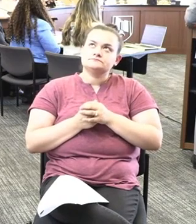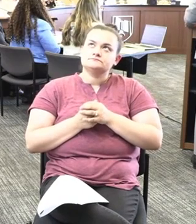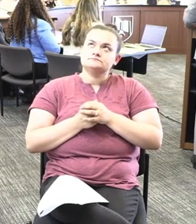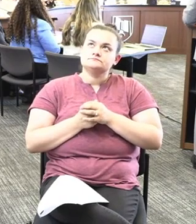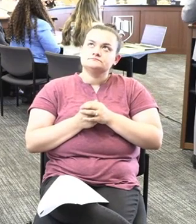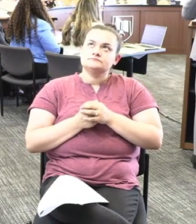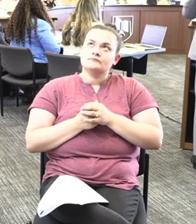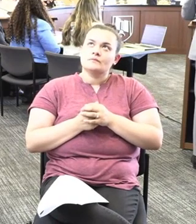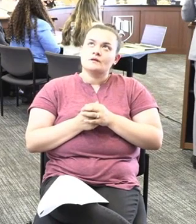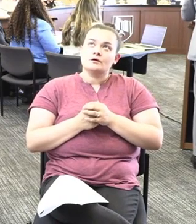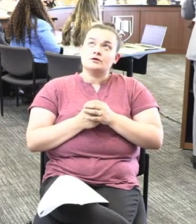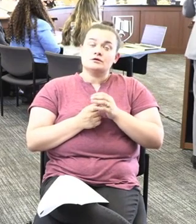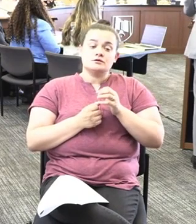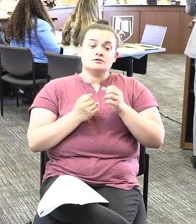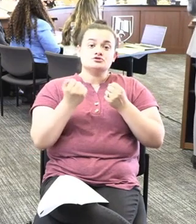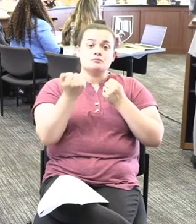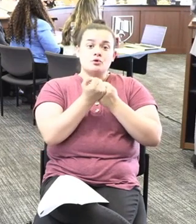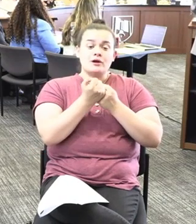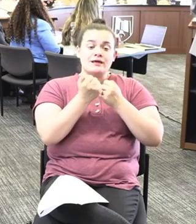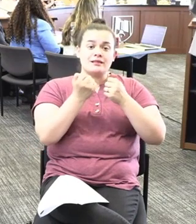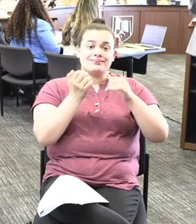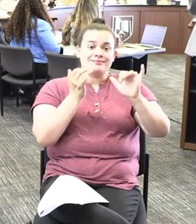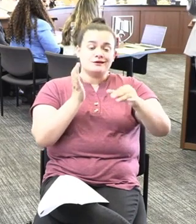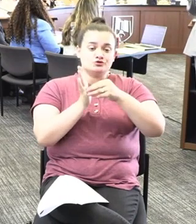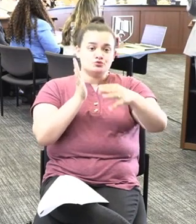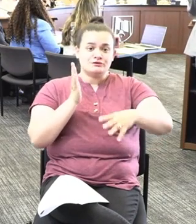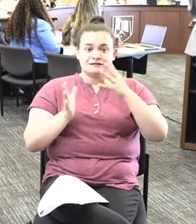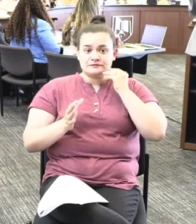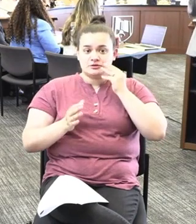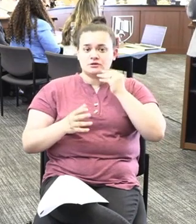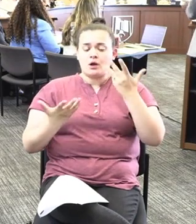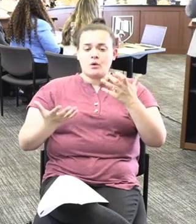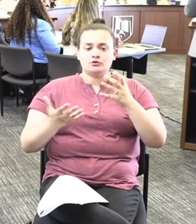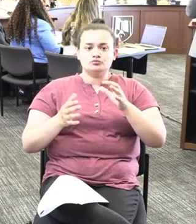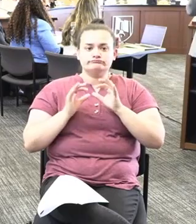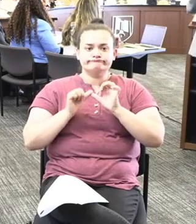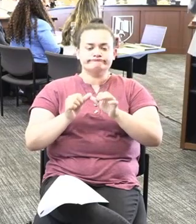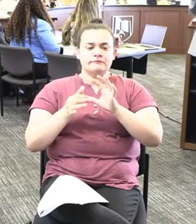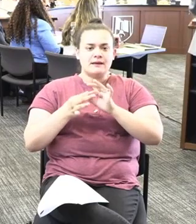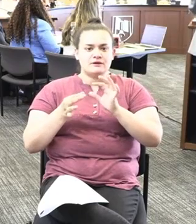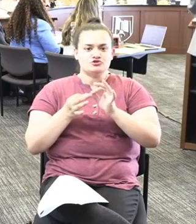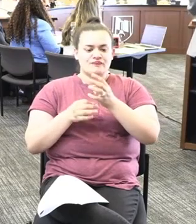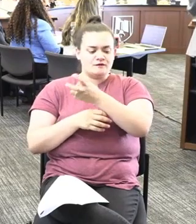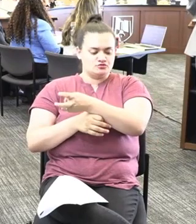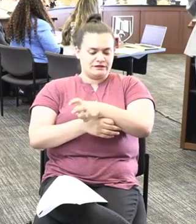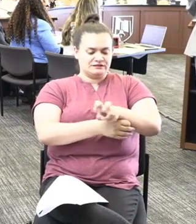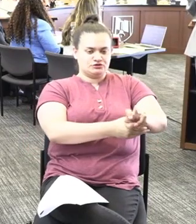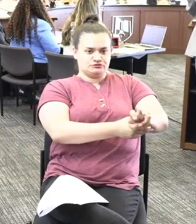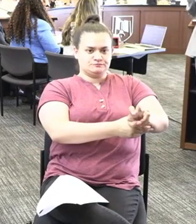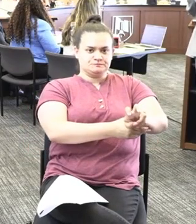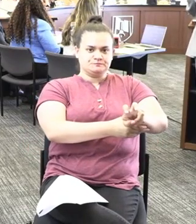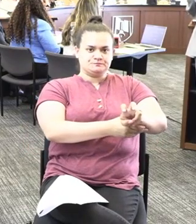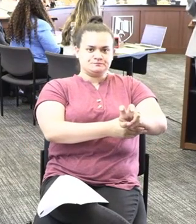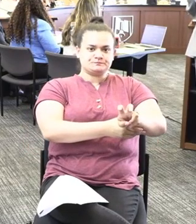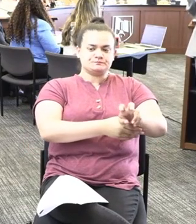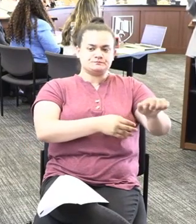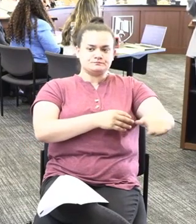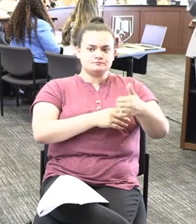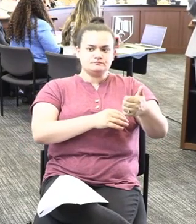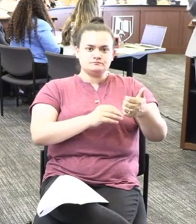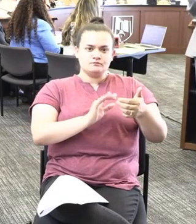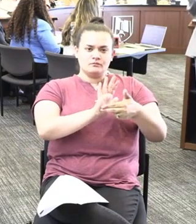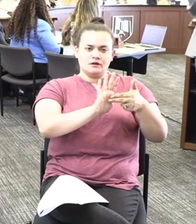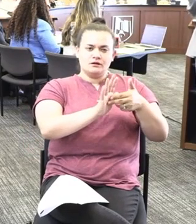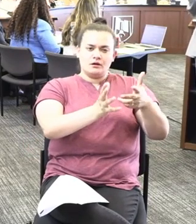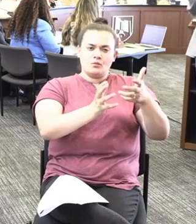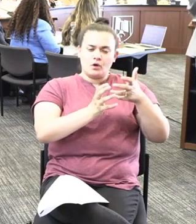In support of that student experience, I want to continue to speak to kind of that transition. Another highlight I want to provide